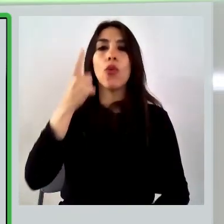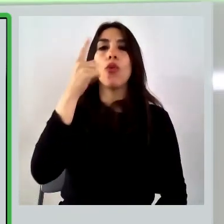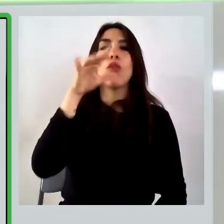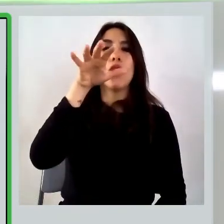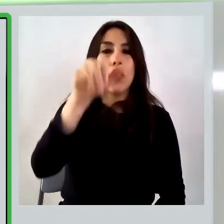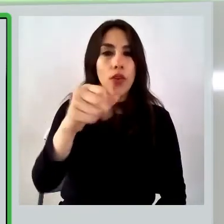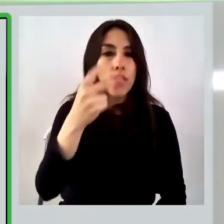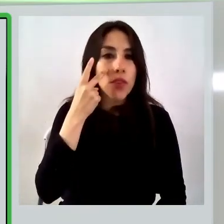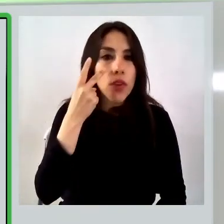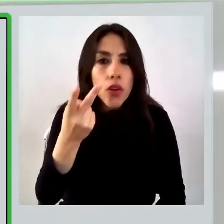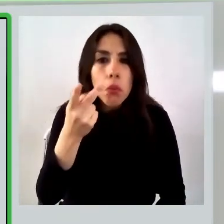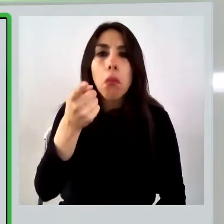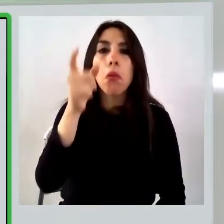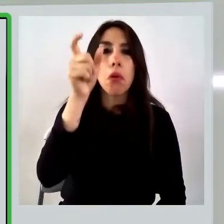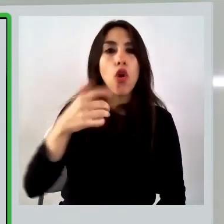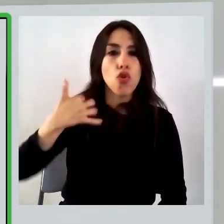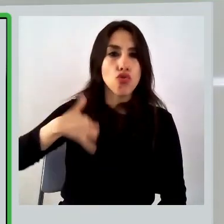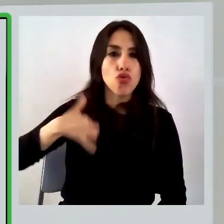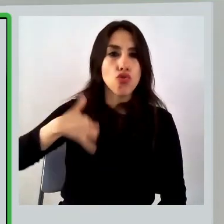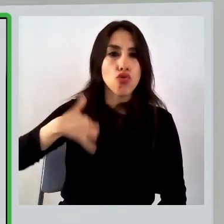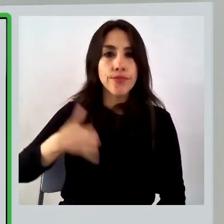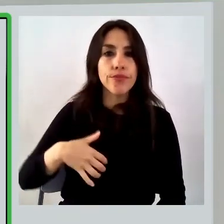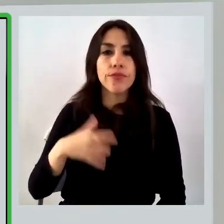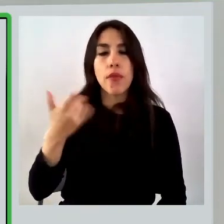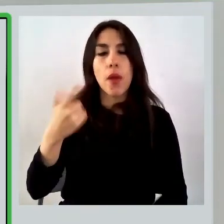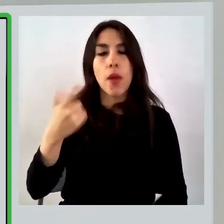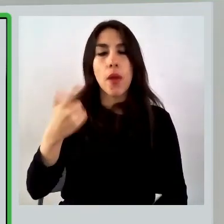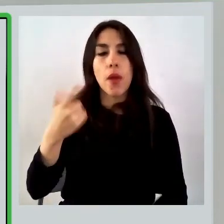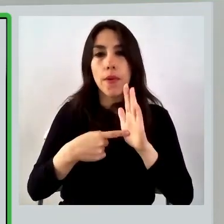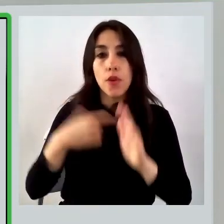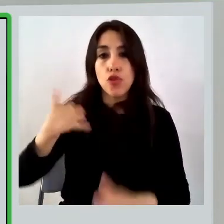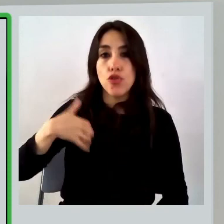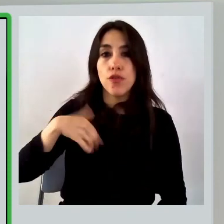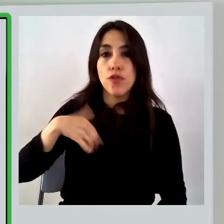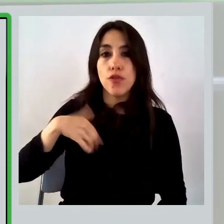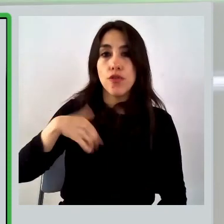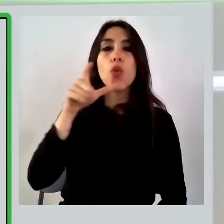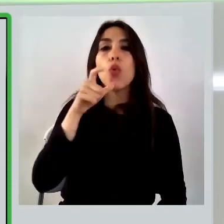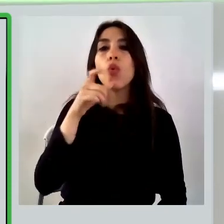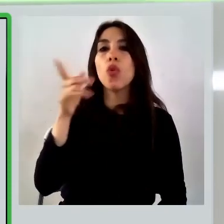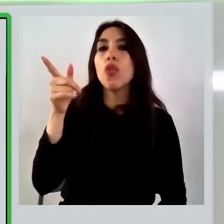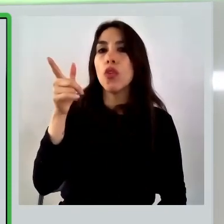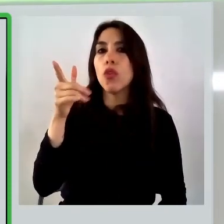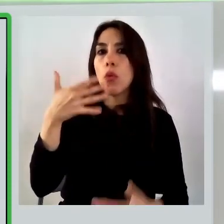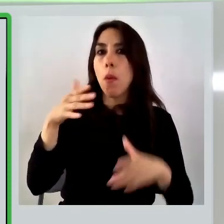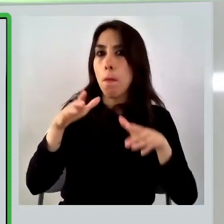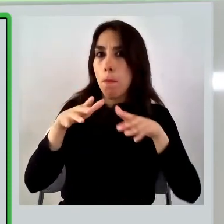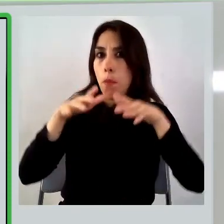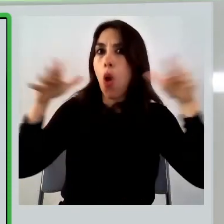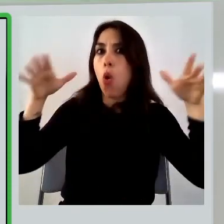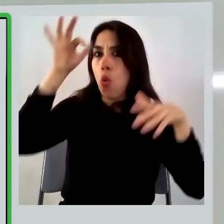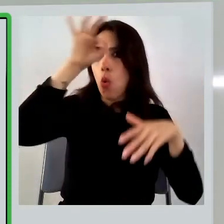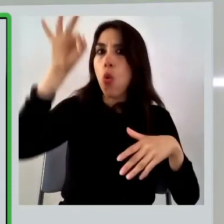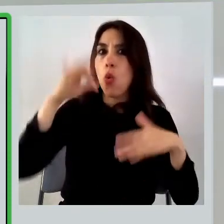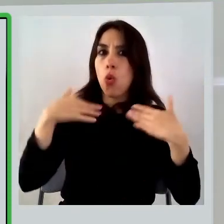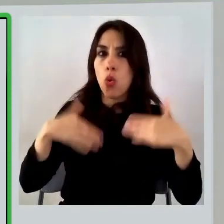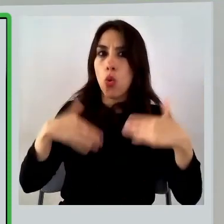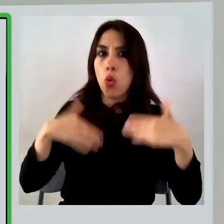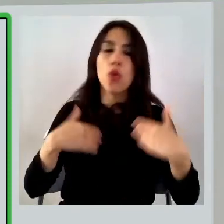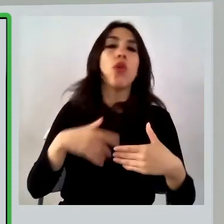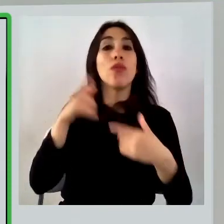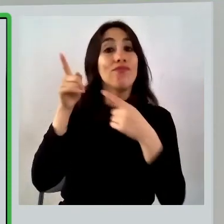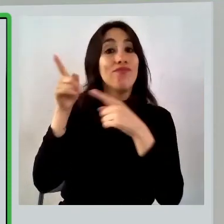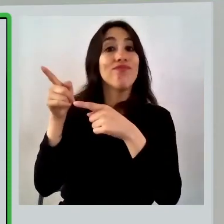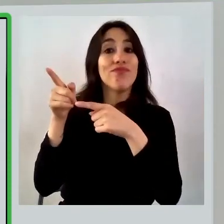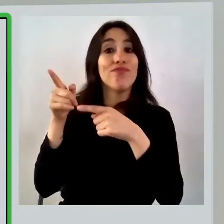included in the workplace compared with the average. And by included, we mean they feel like a key component of their